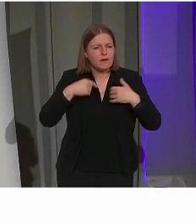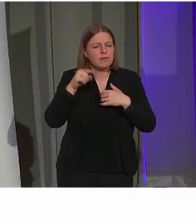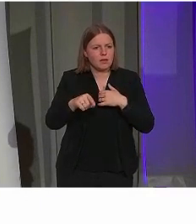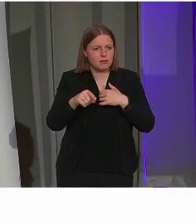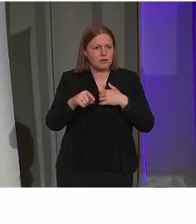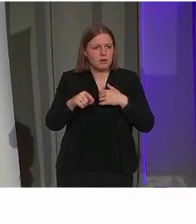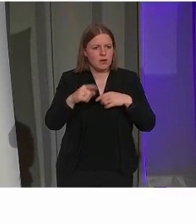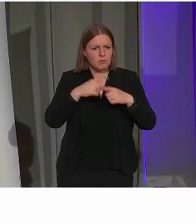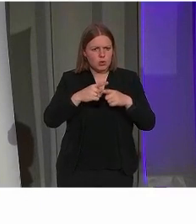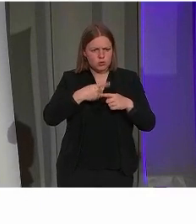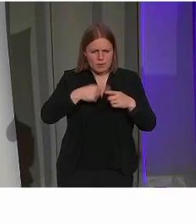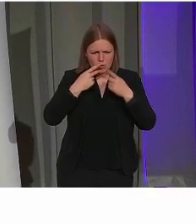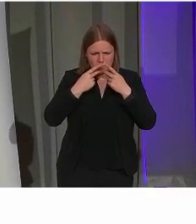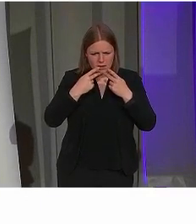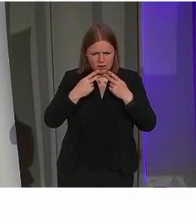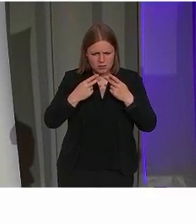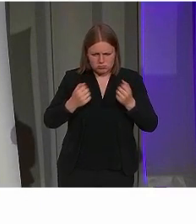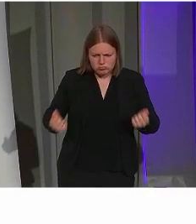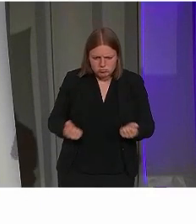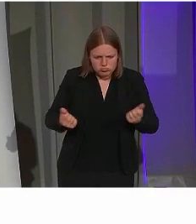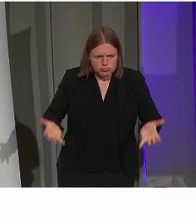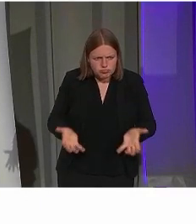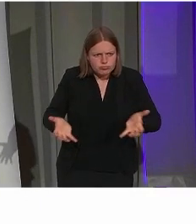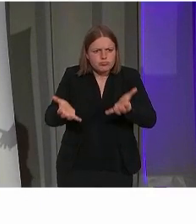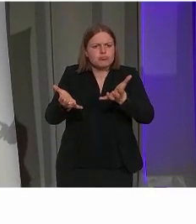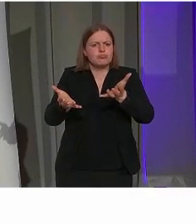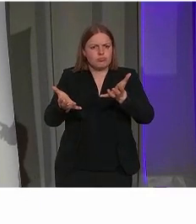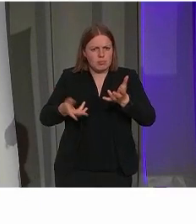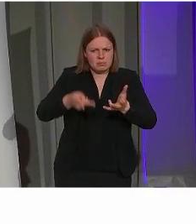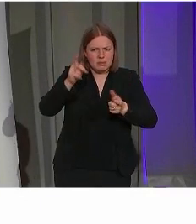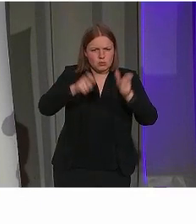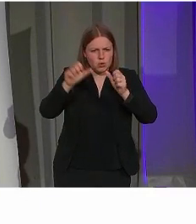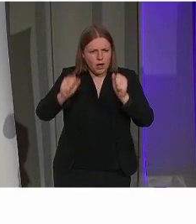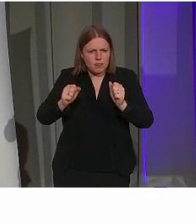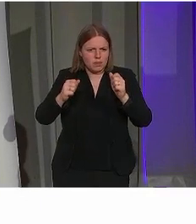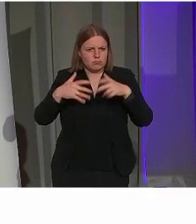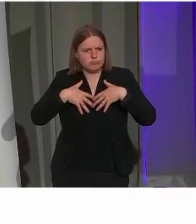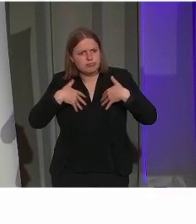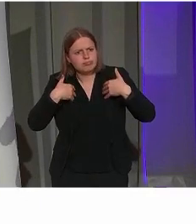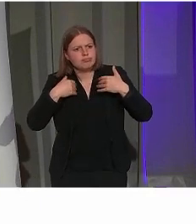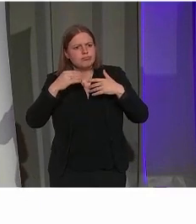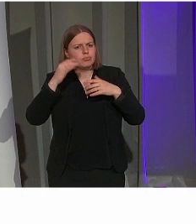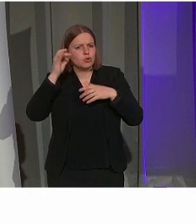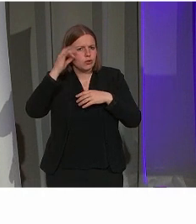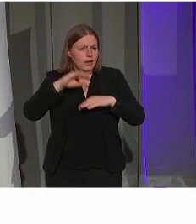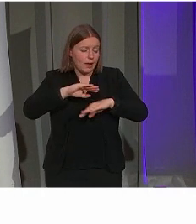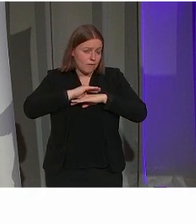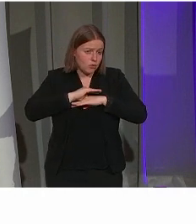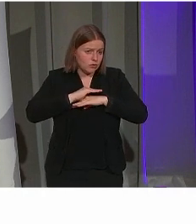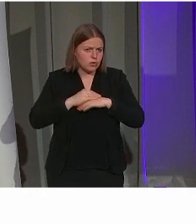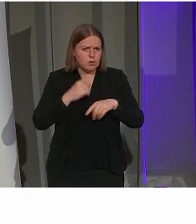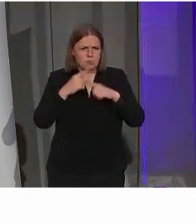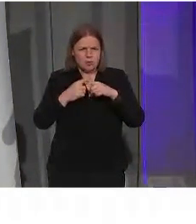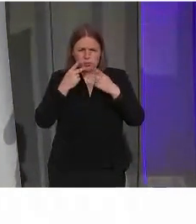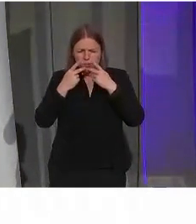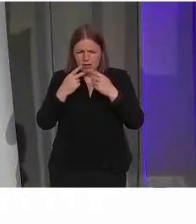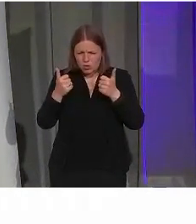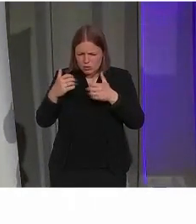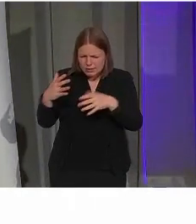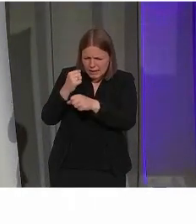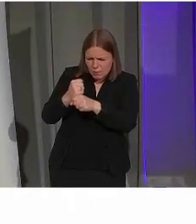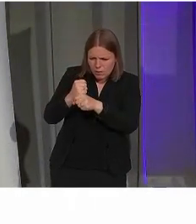to supporting rights-based approaches to World Heritage, and undertakes to build strong relationships